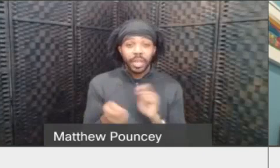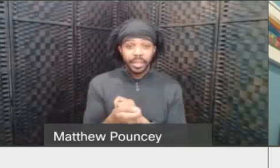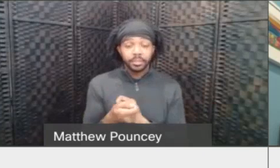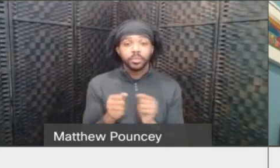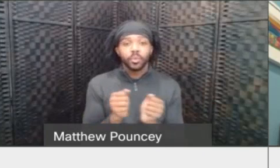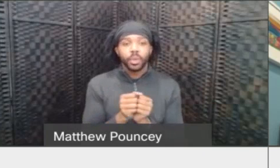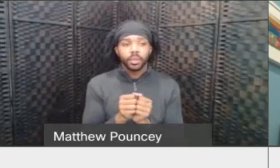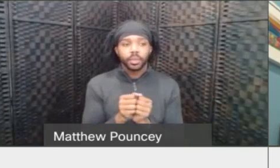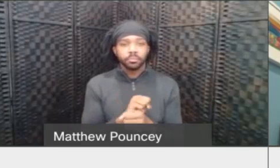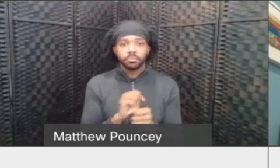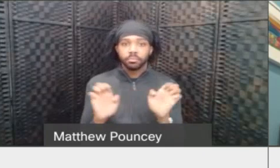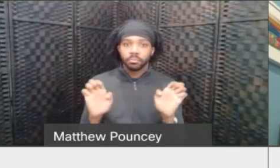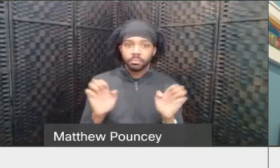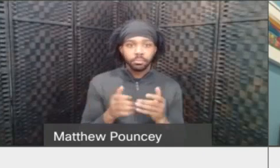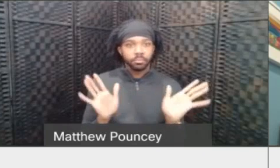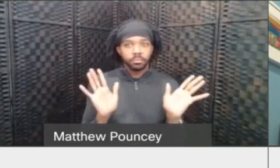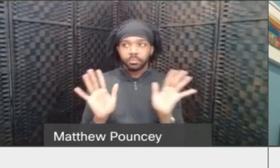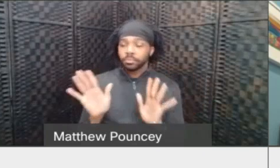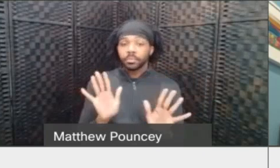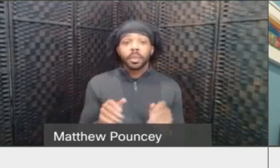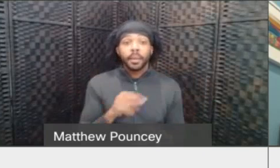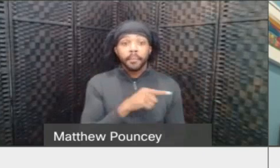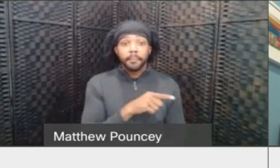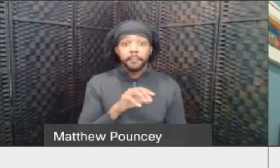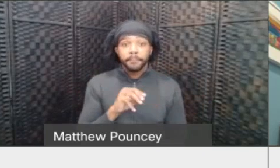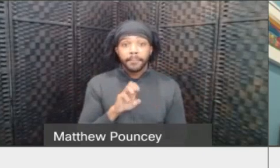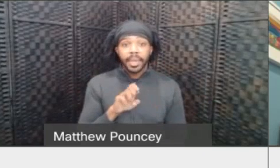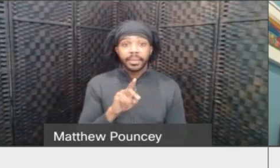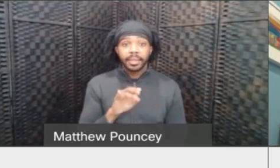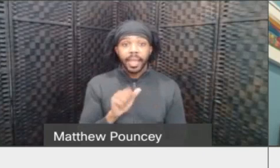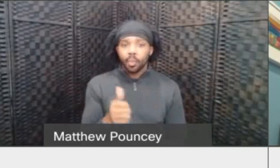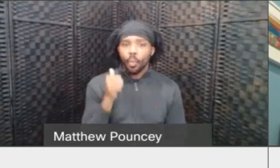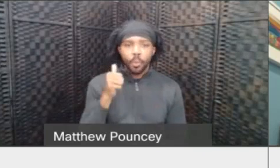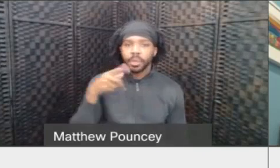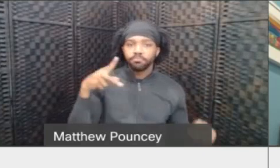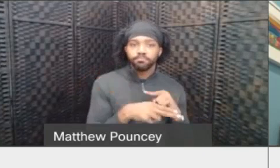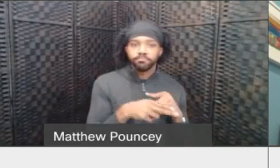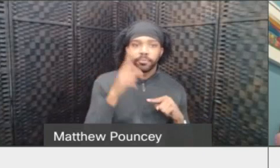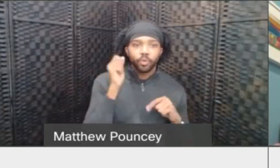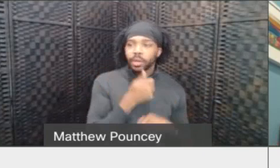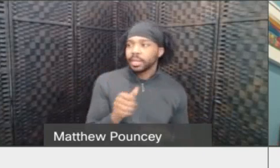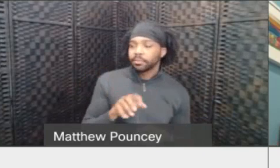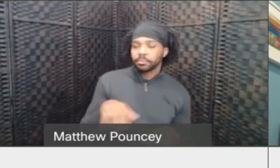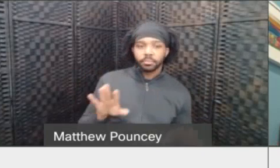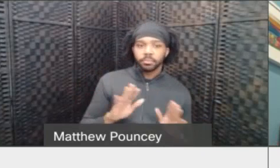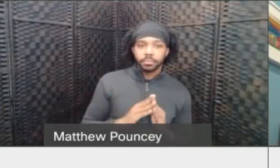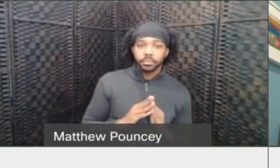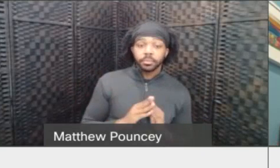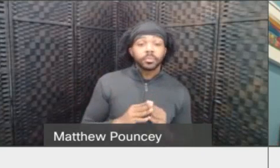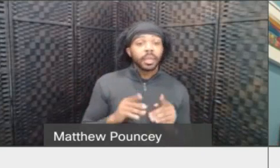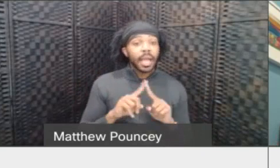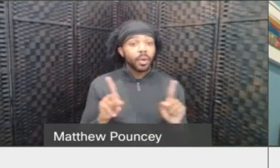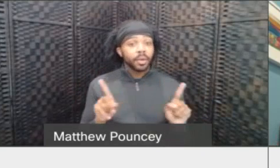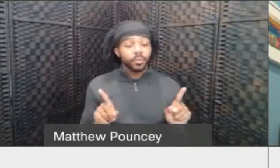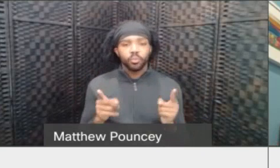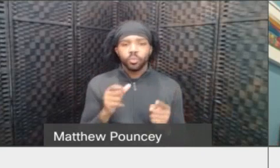health emergency, Medicaid won't be terminated for anyone. However, we're not waiting until